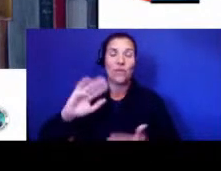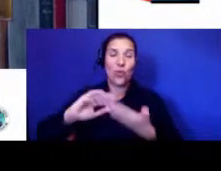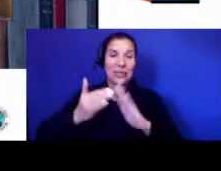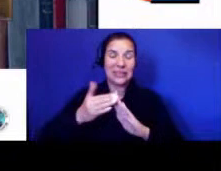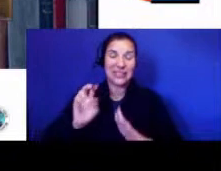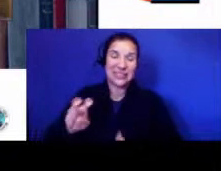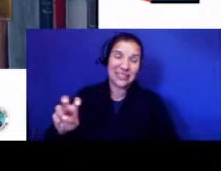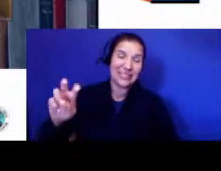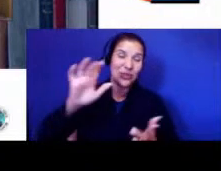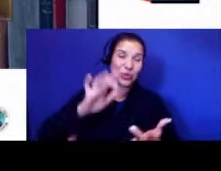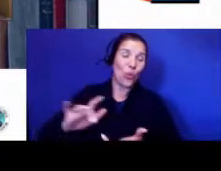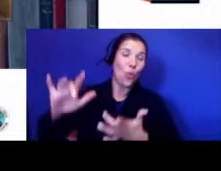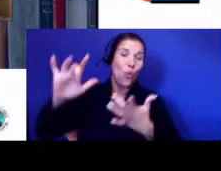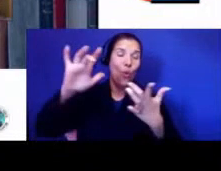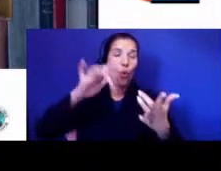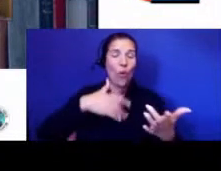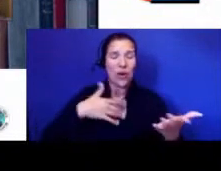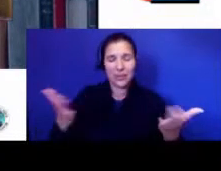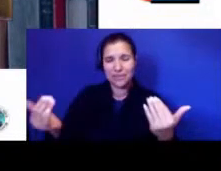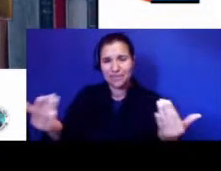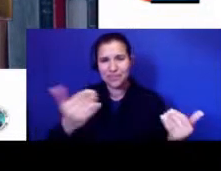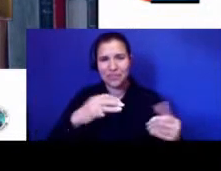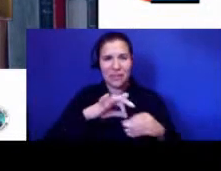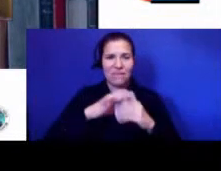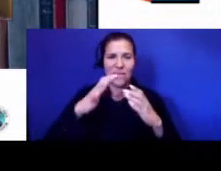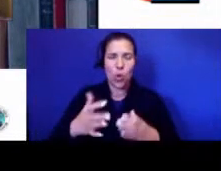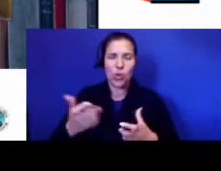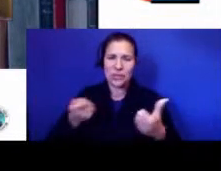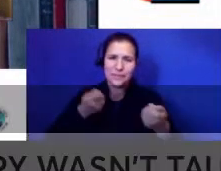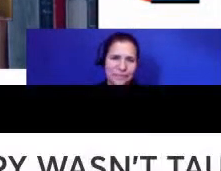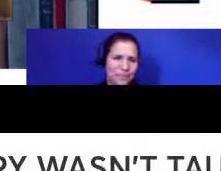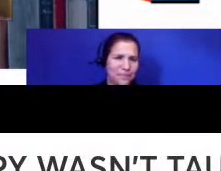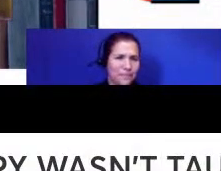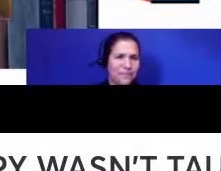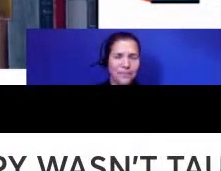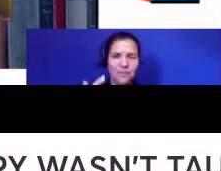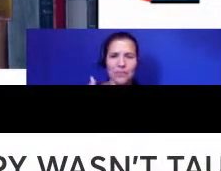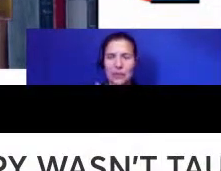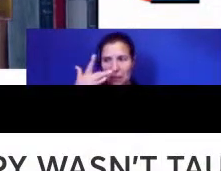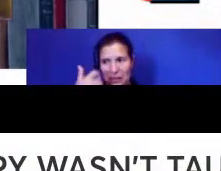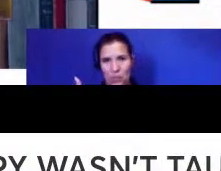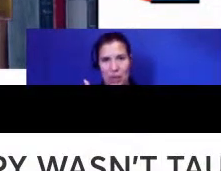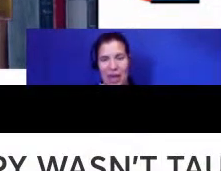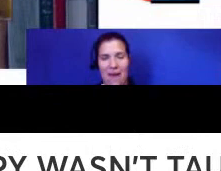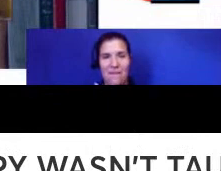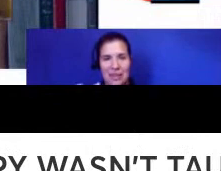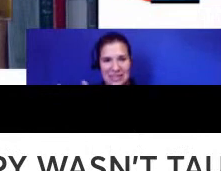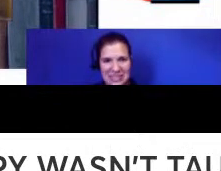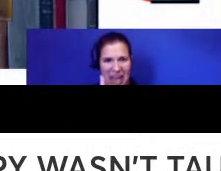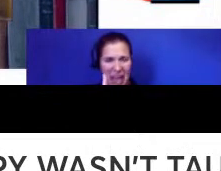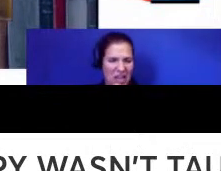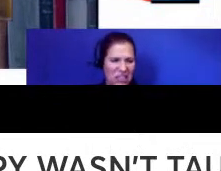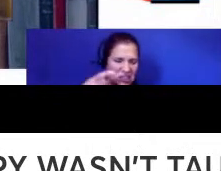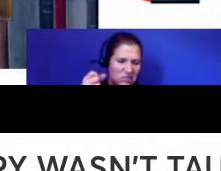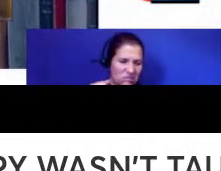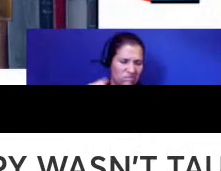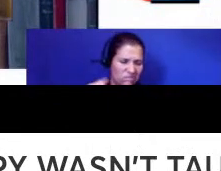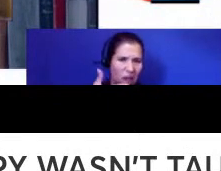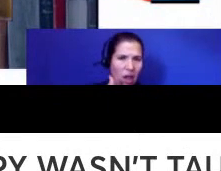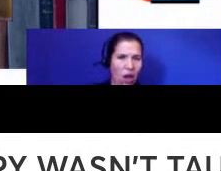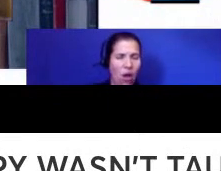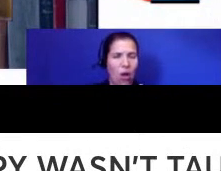to galvanize voters by drawing out the links between the attacks on our democracy and the attacks